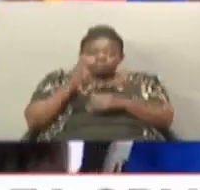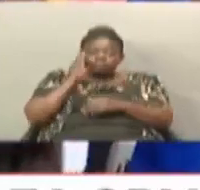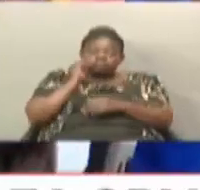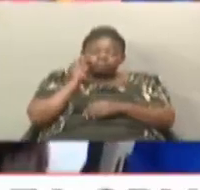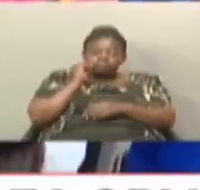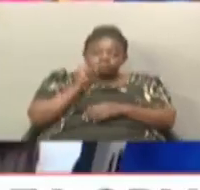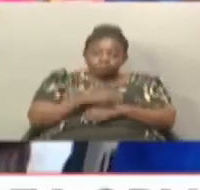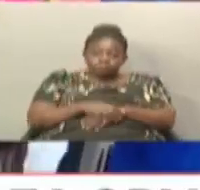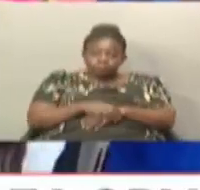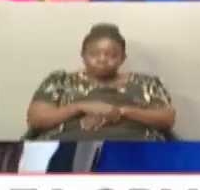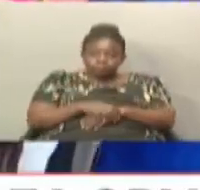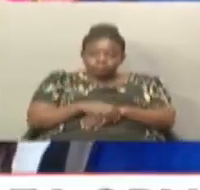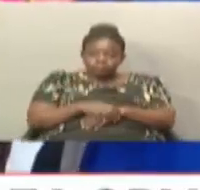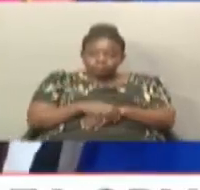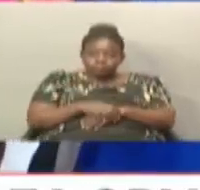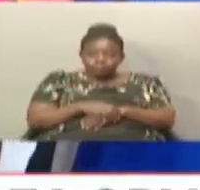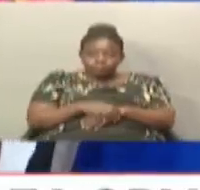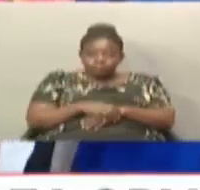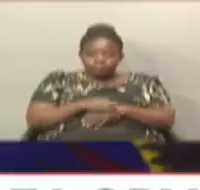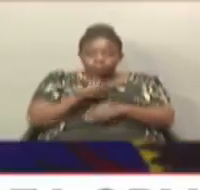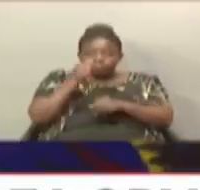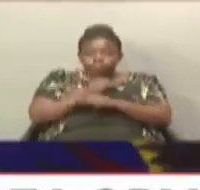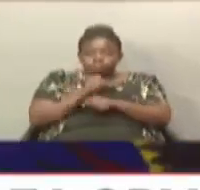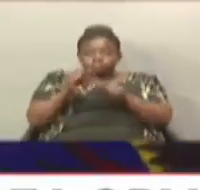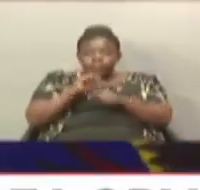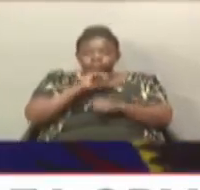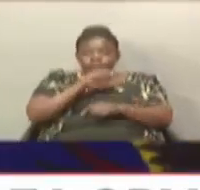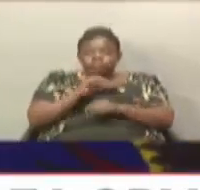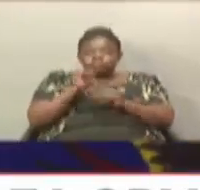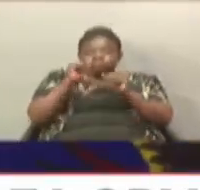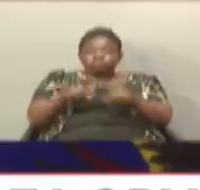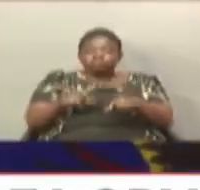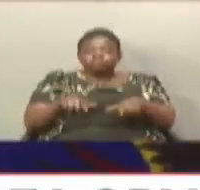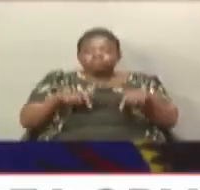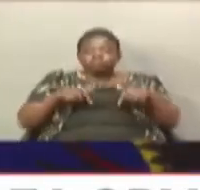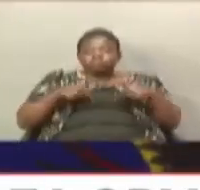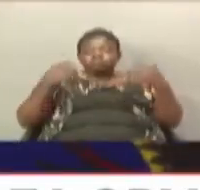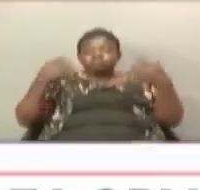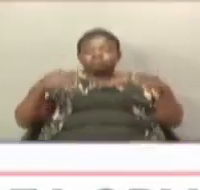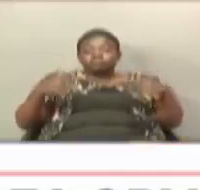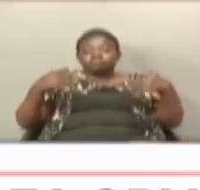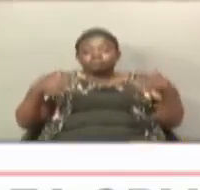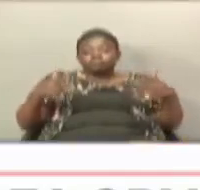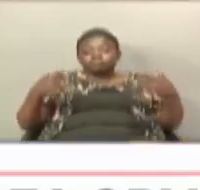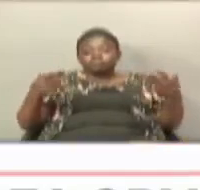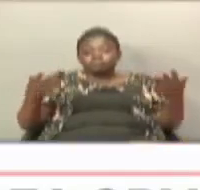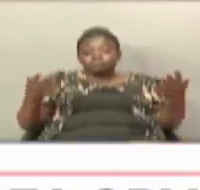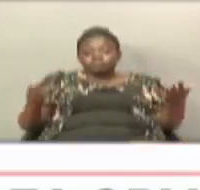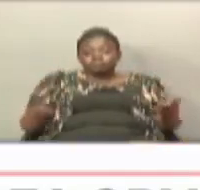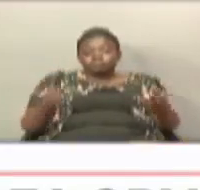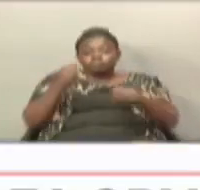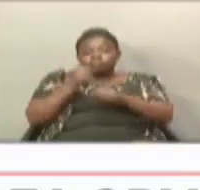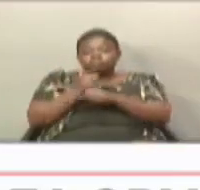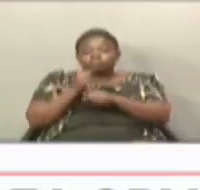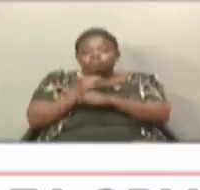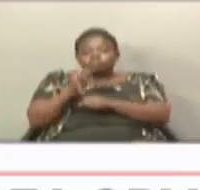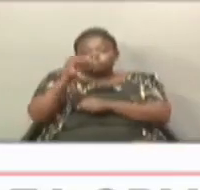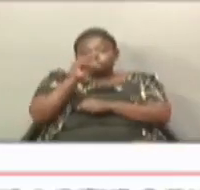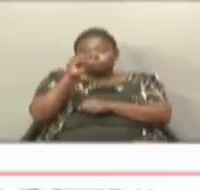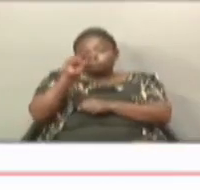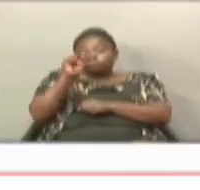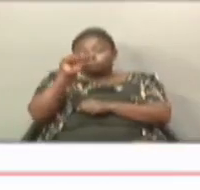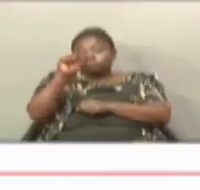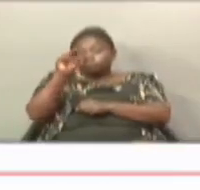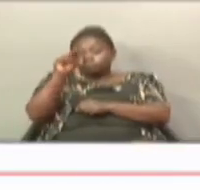kubaitamu. Girls and young women deserve to live amazing girl guide and girl scouting